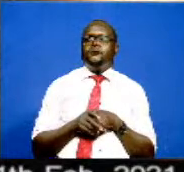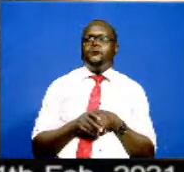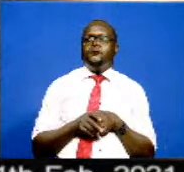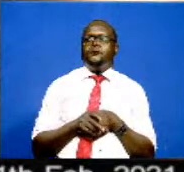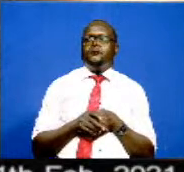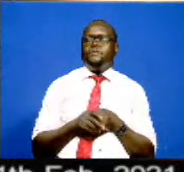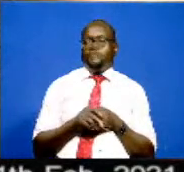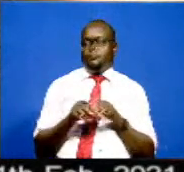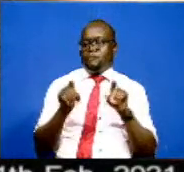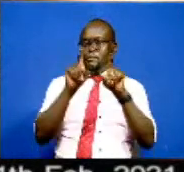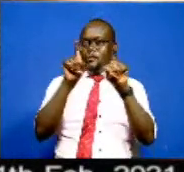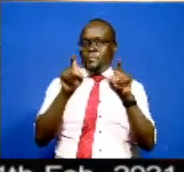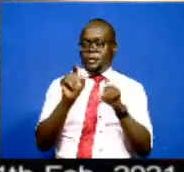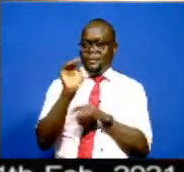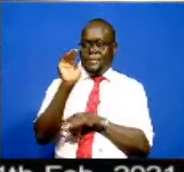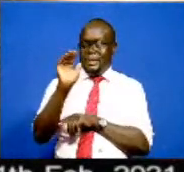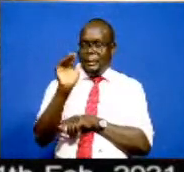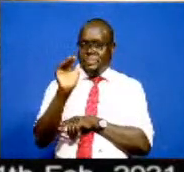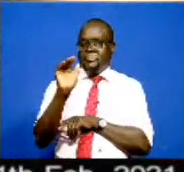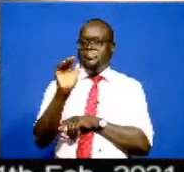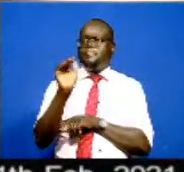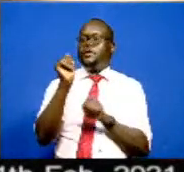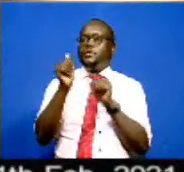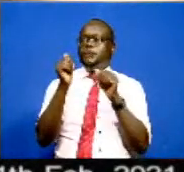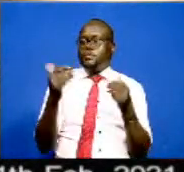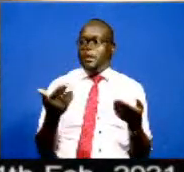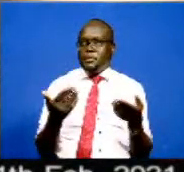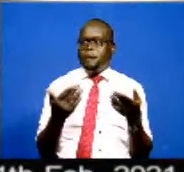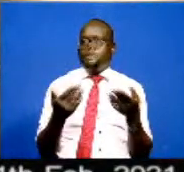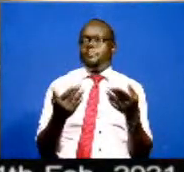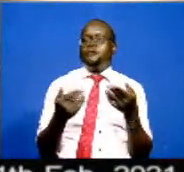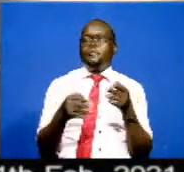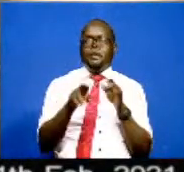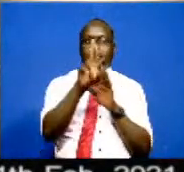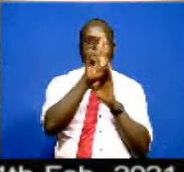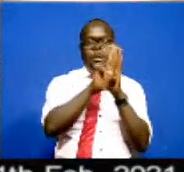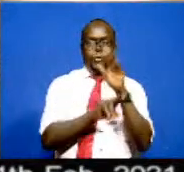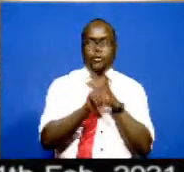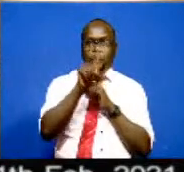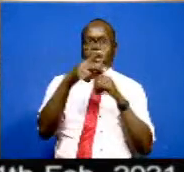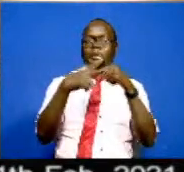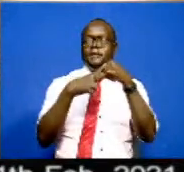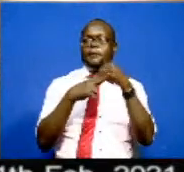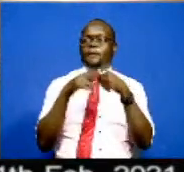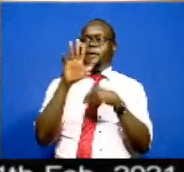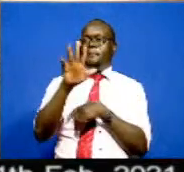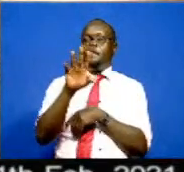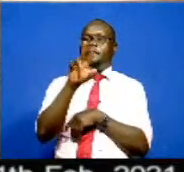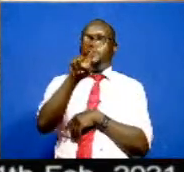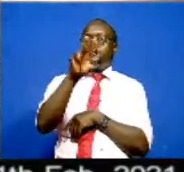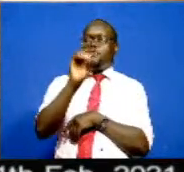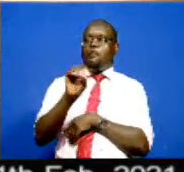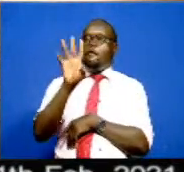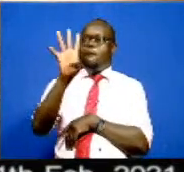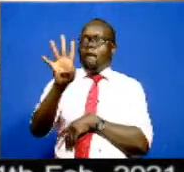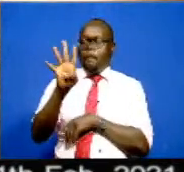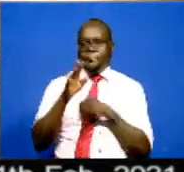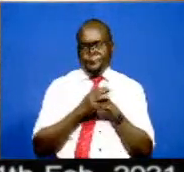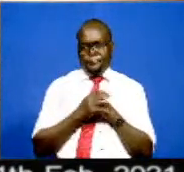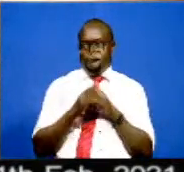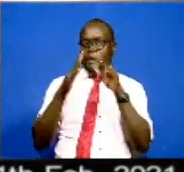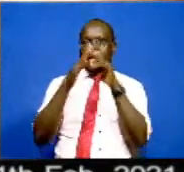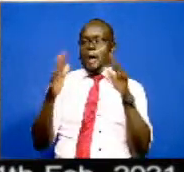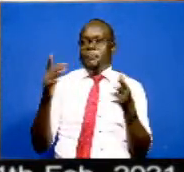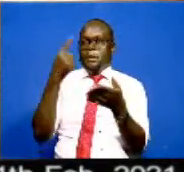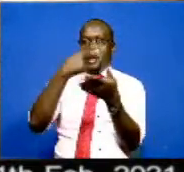I propose the question, which is that pursuant to the provisions standing under 175 and 204, this House